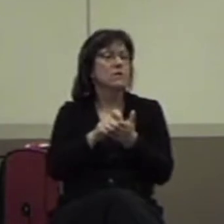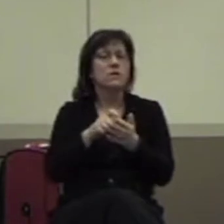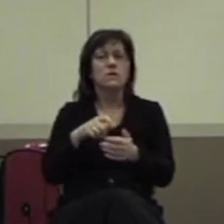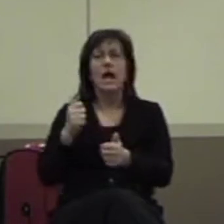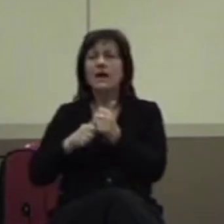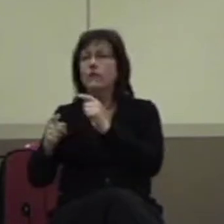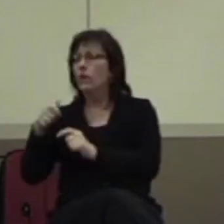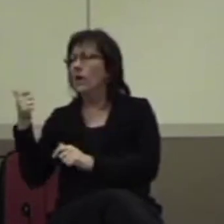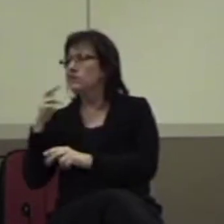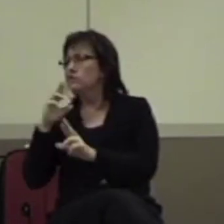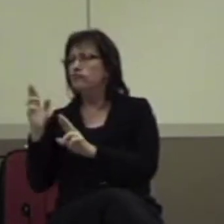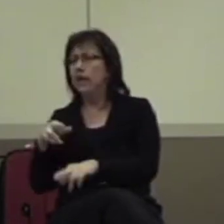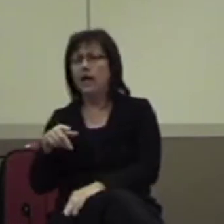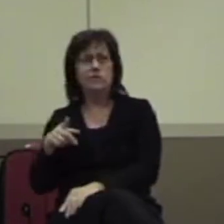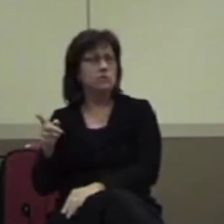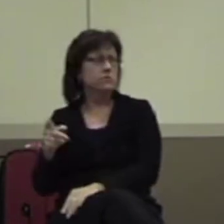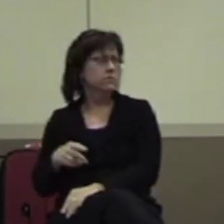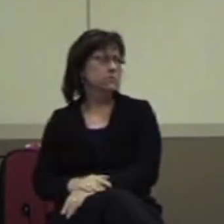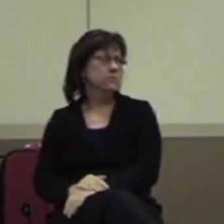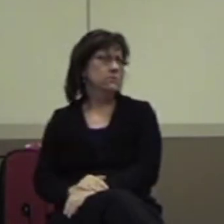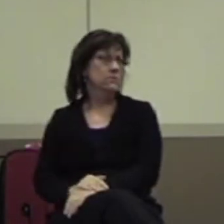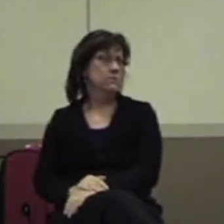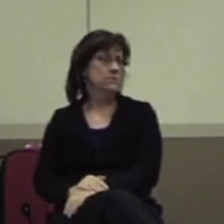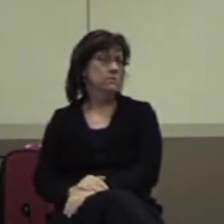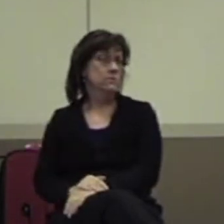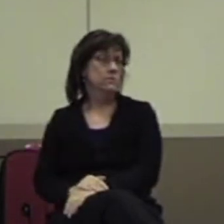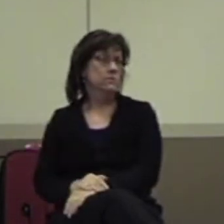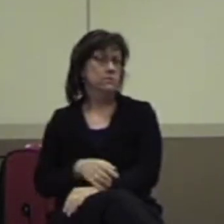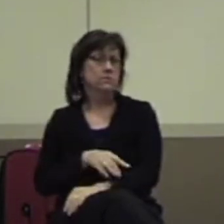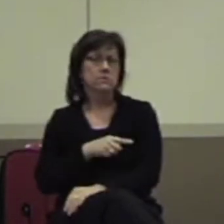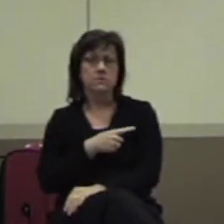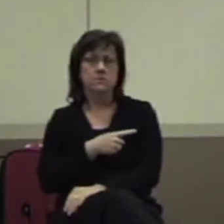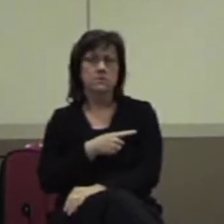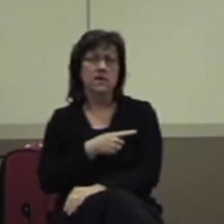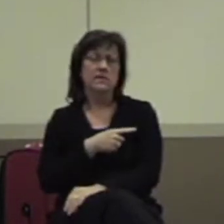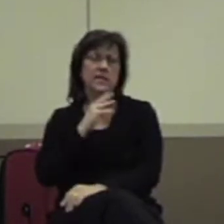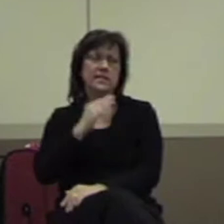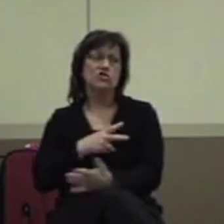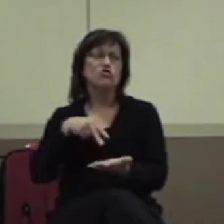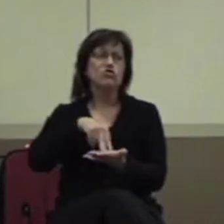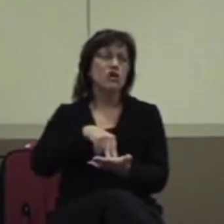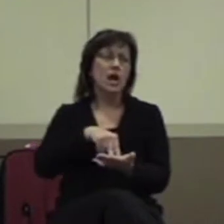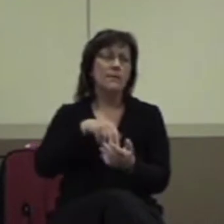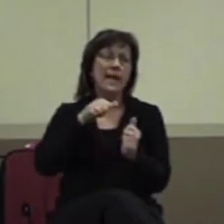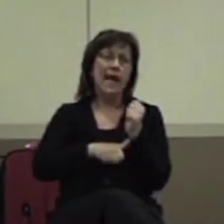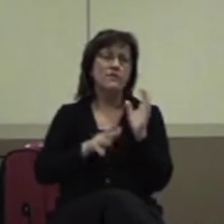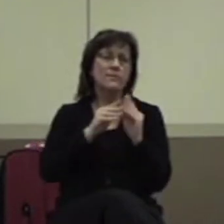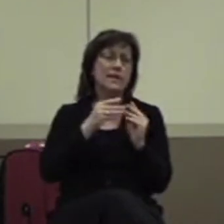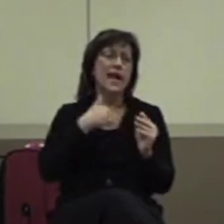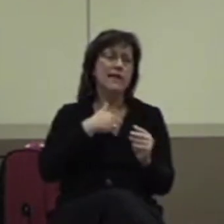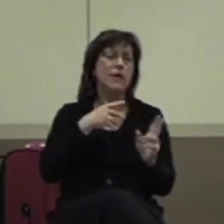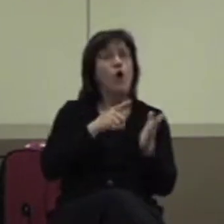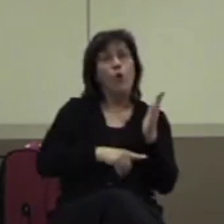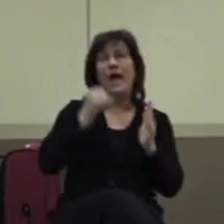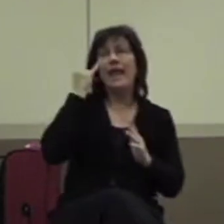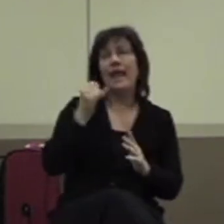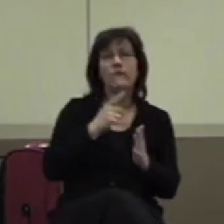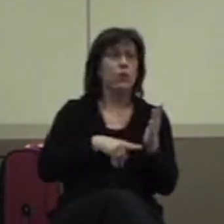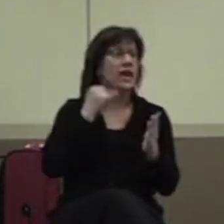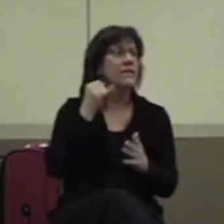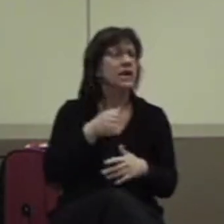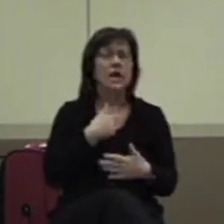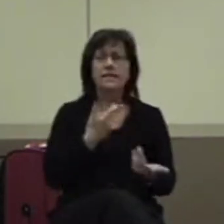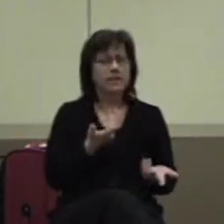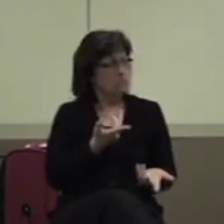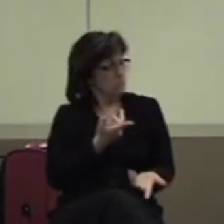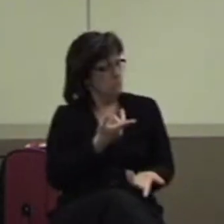from everybody else's reaction in the audience that this was the one who stood up in every meeting and had a what if kind of thing. And I said, "Well, what